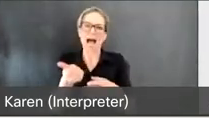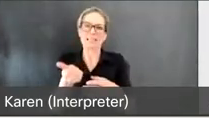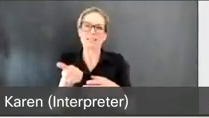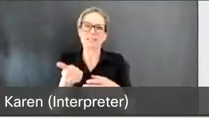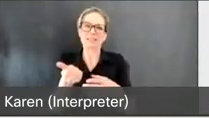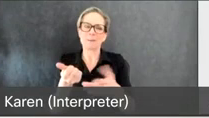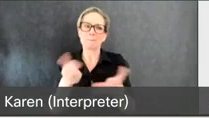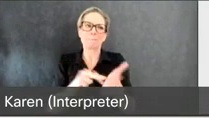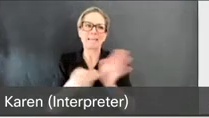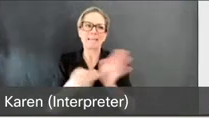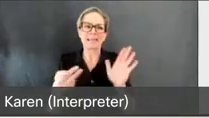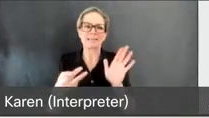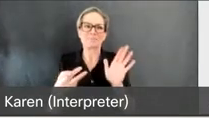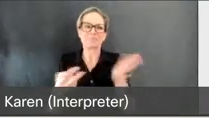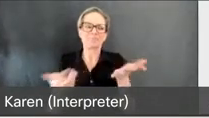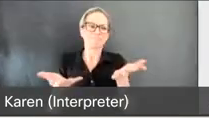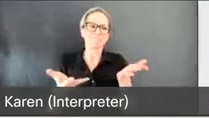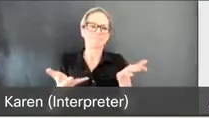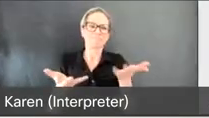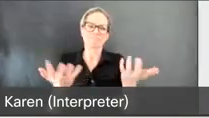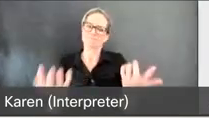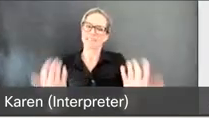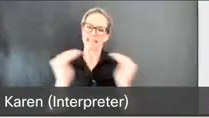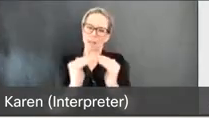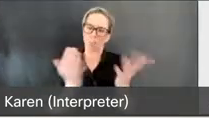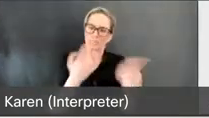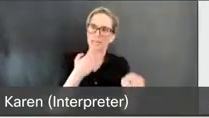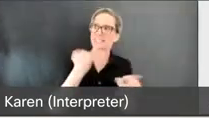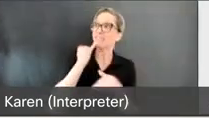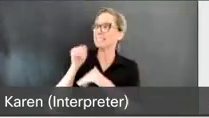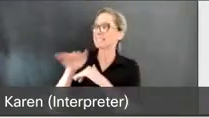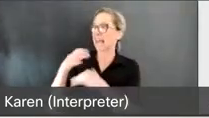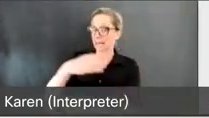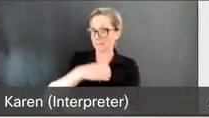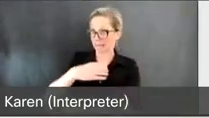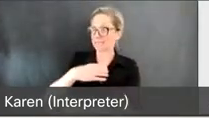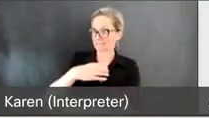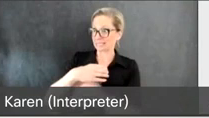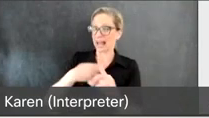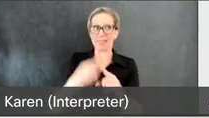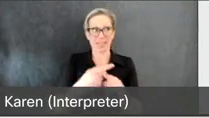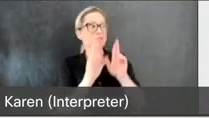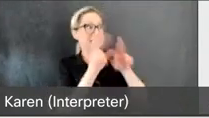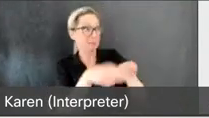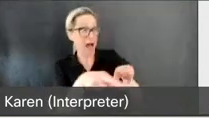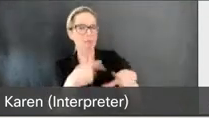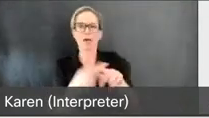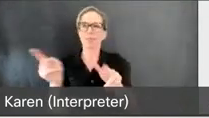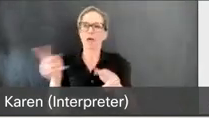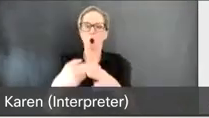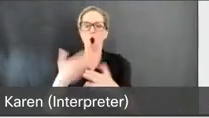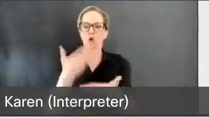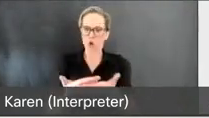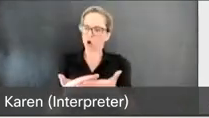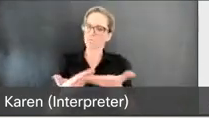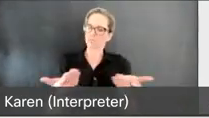complaint out, and if a response comes back, that is considered a good transaction. So as long